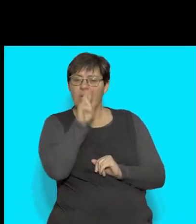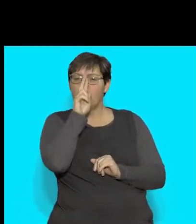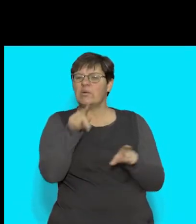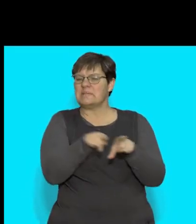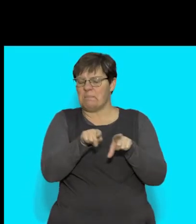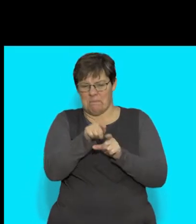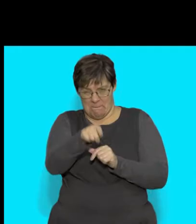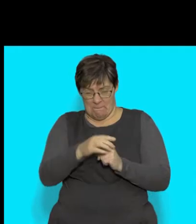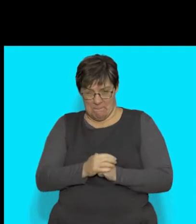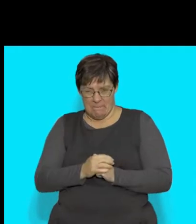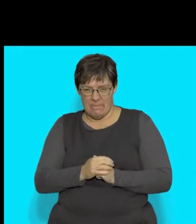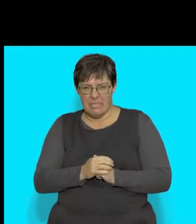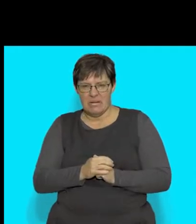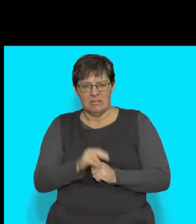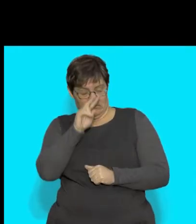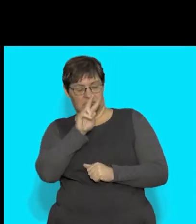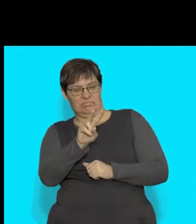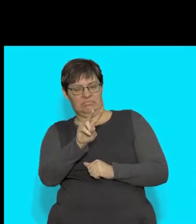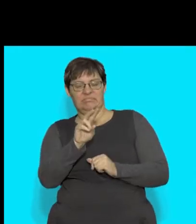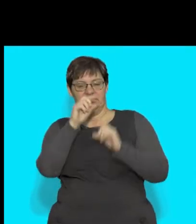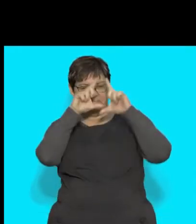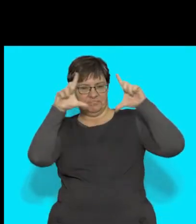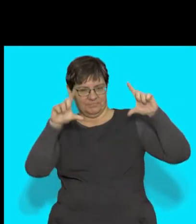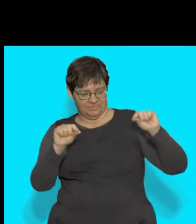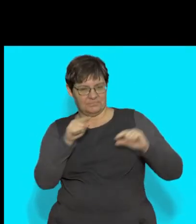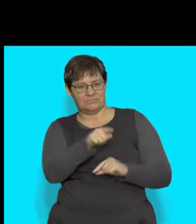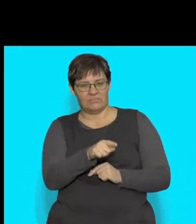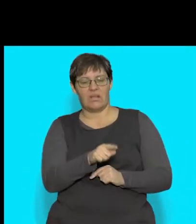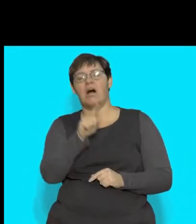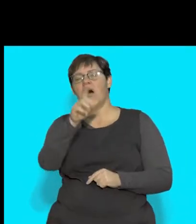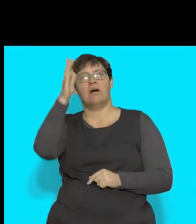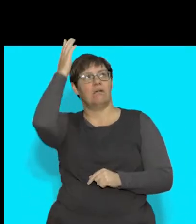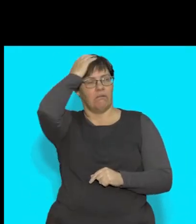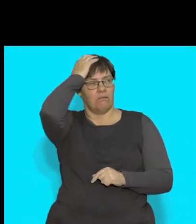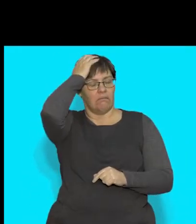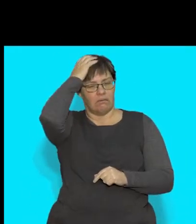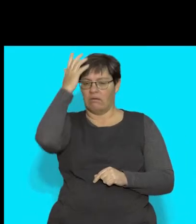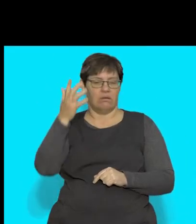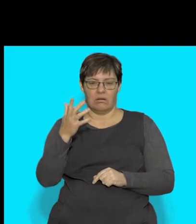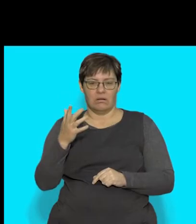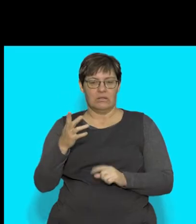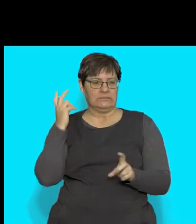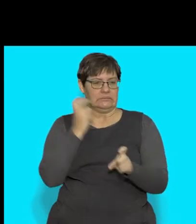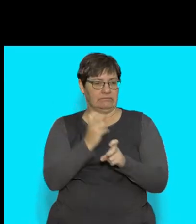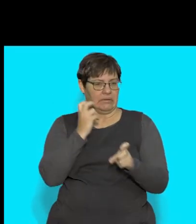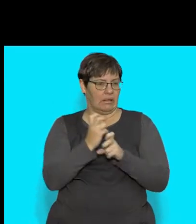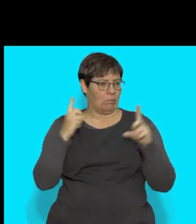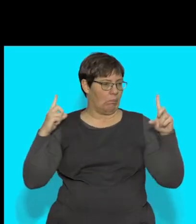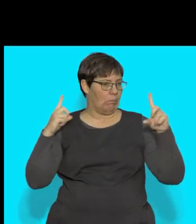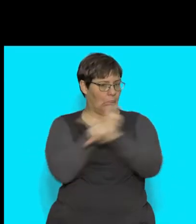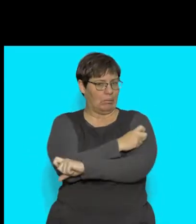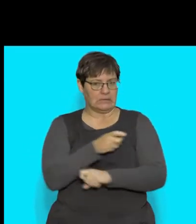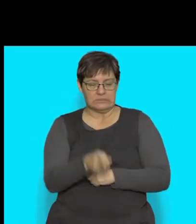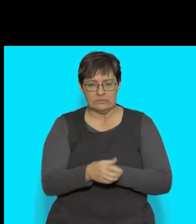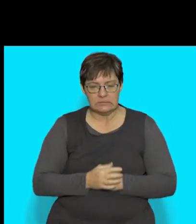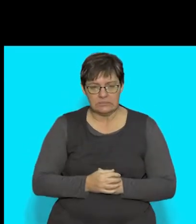see, as soon as you see the picture, right, it's like, oh my word, this is a really complicated structure. Yes, it